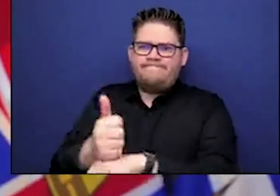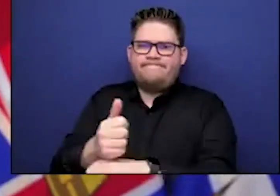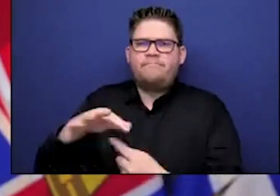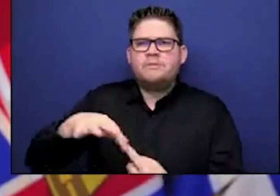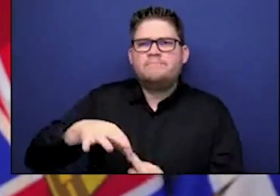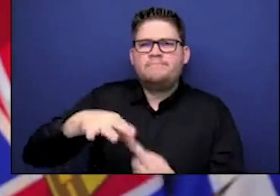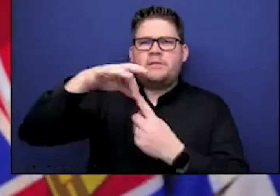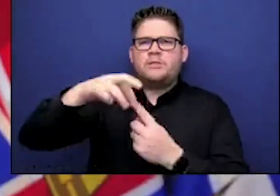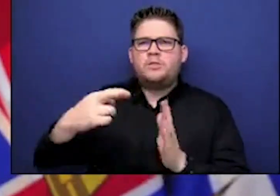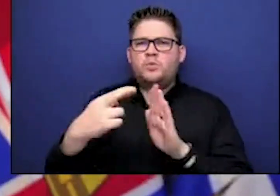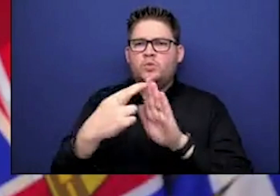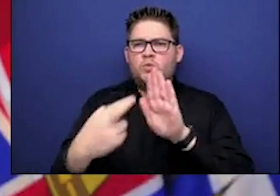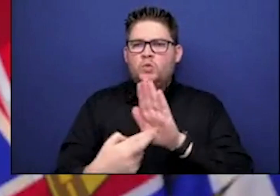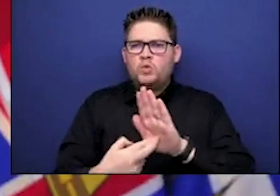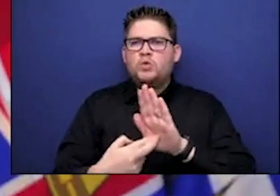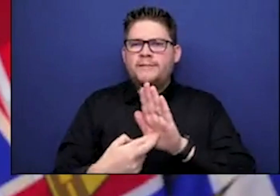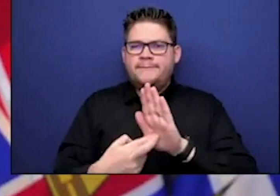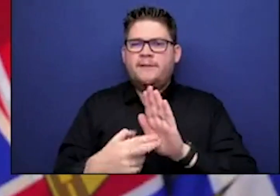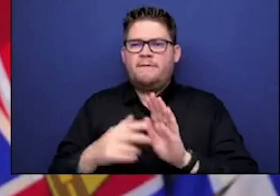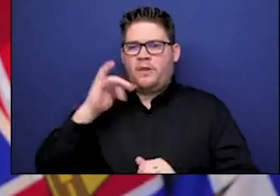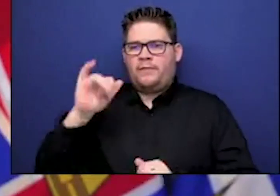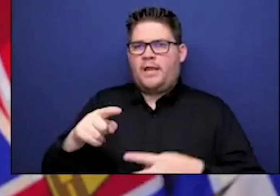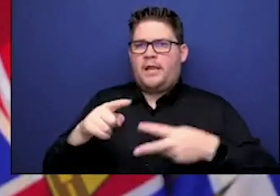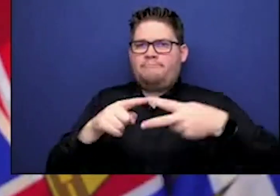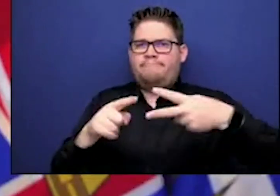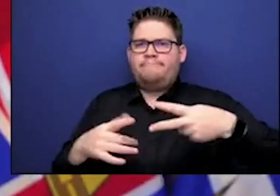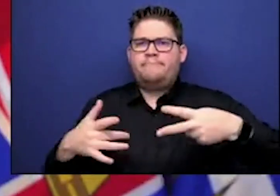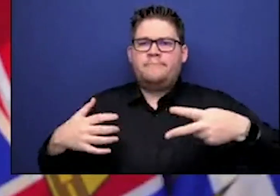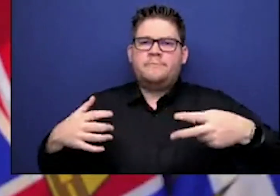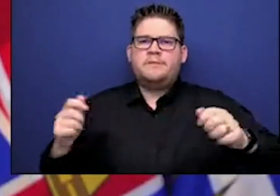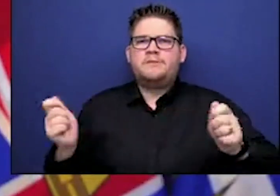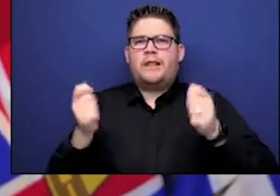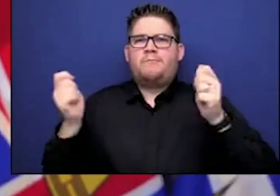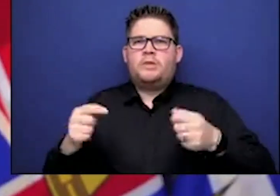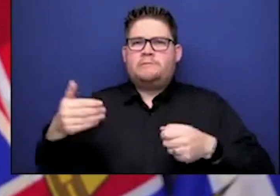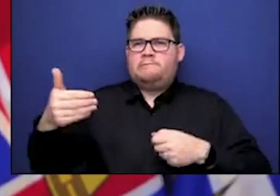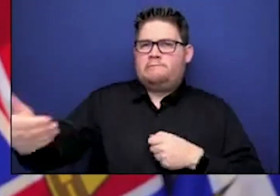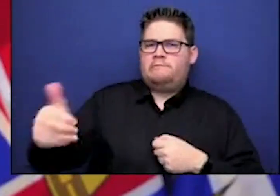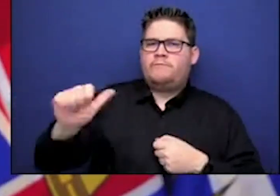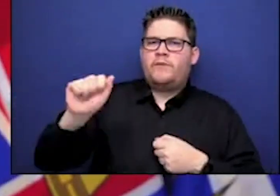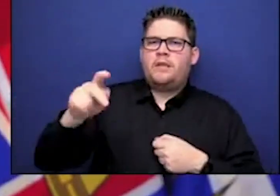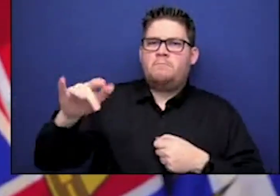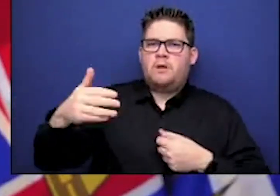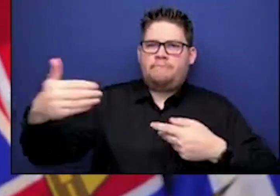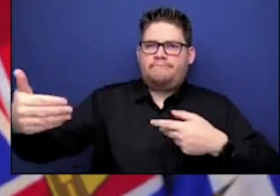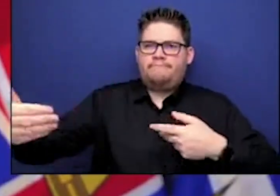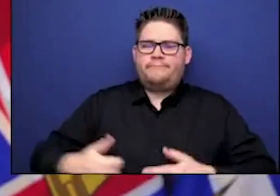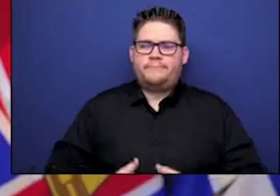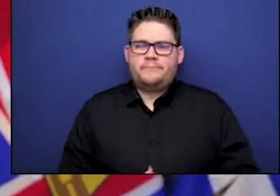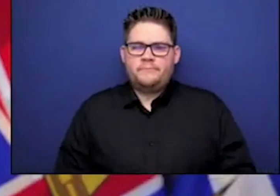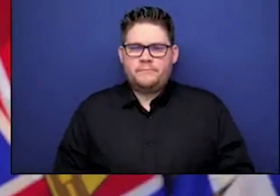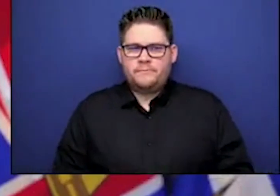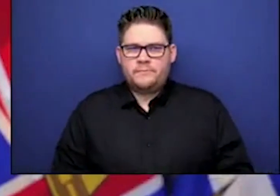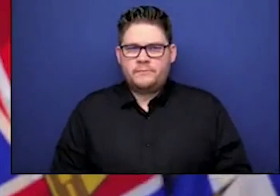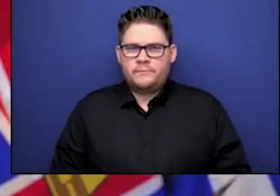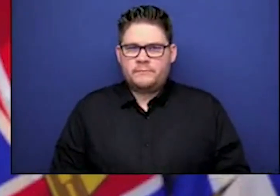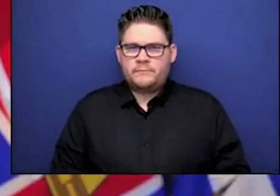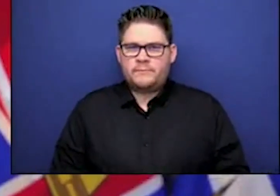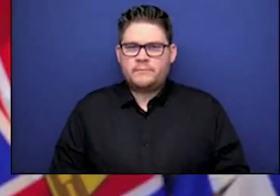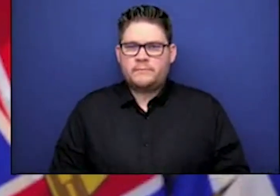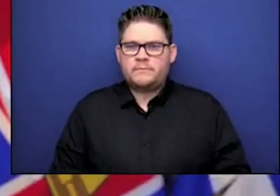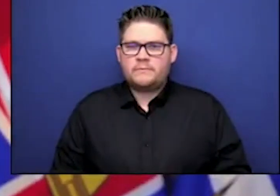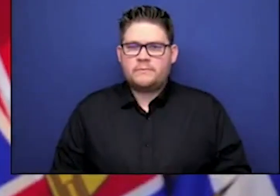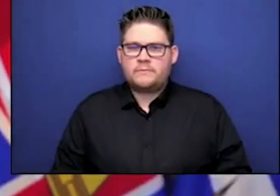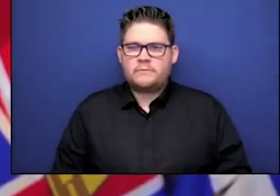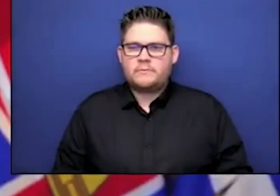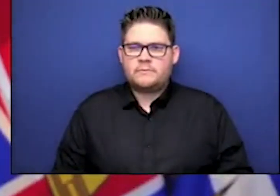from the leaders in those communities that some churches or synagogues are finding other ways to